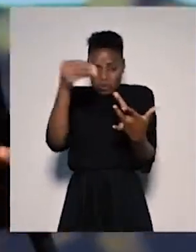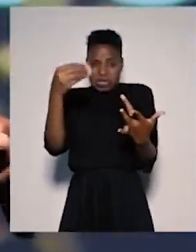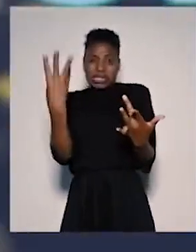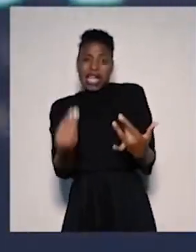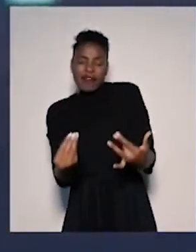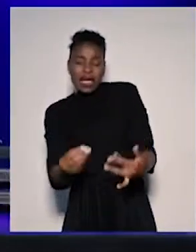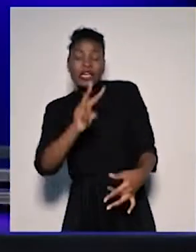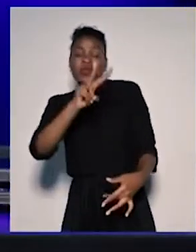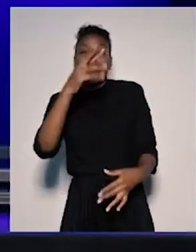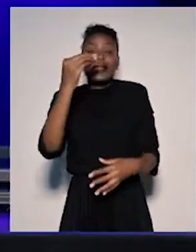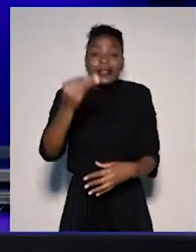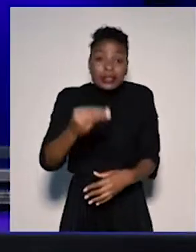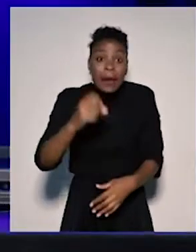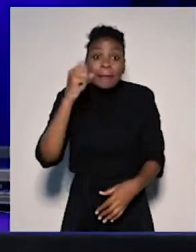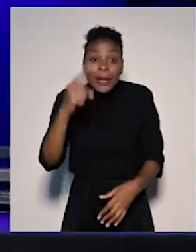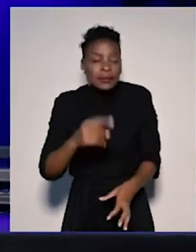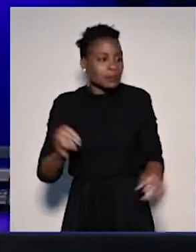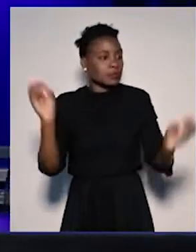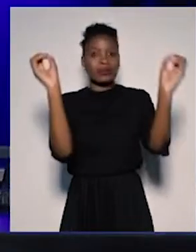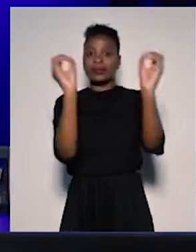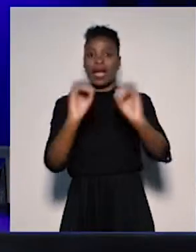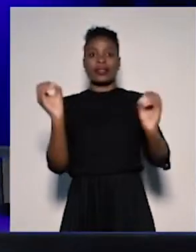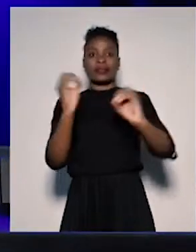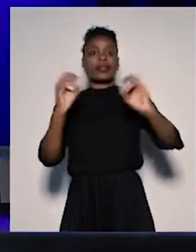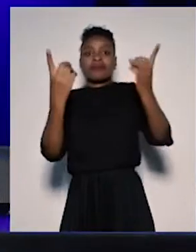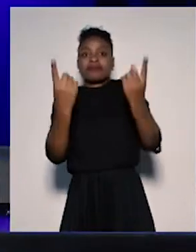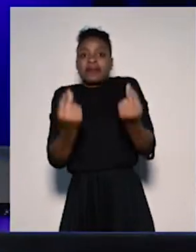20 things, but they've mastered none of them.